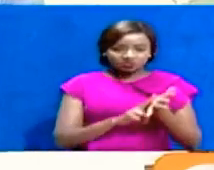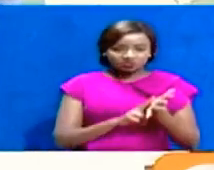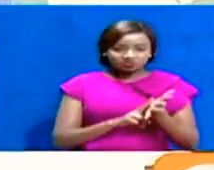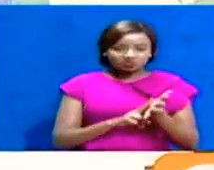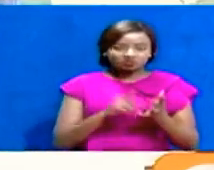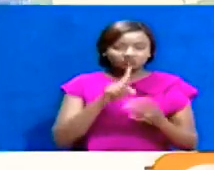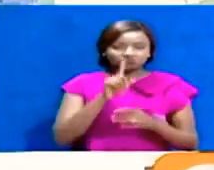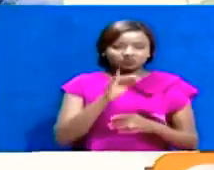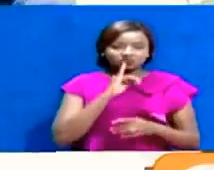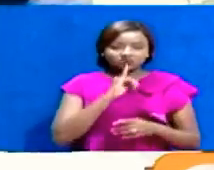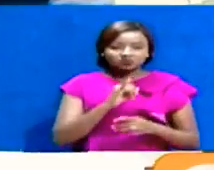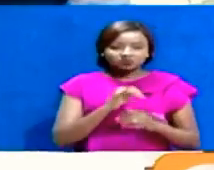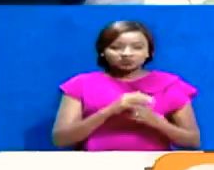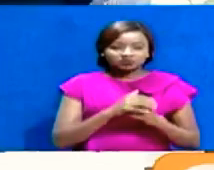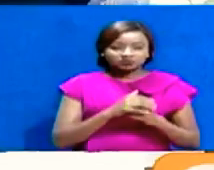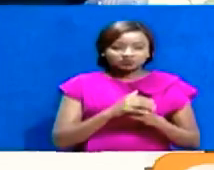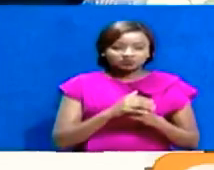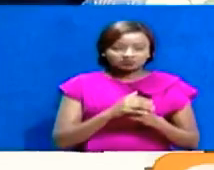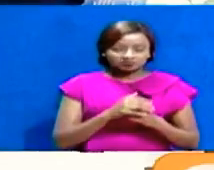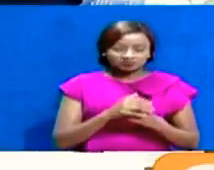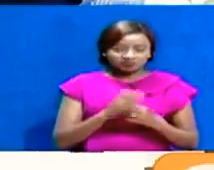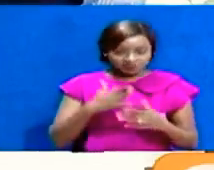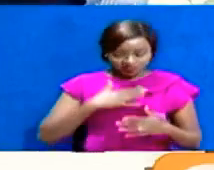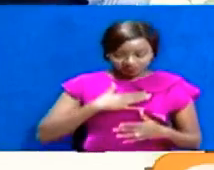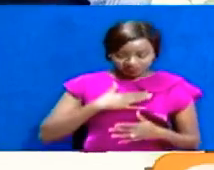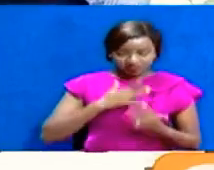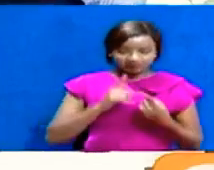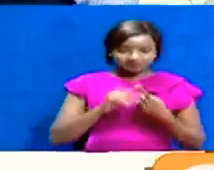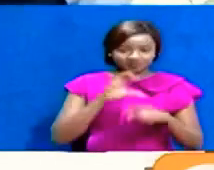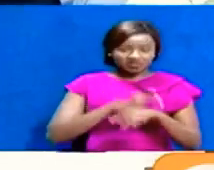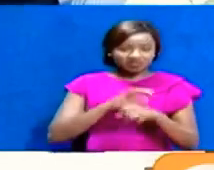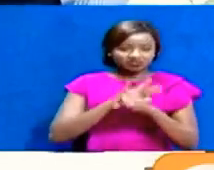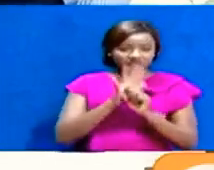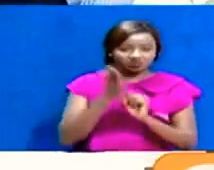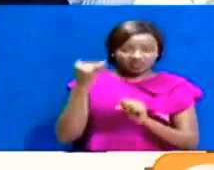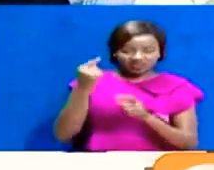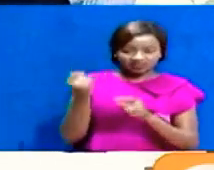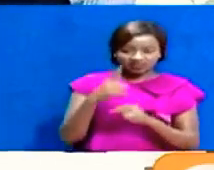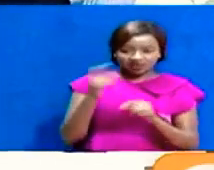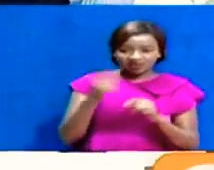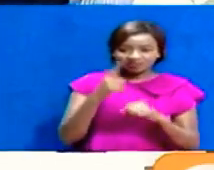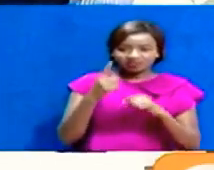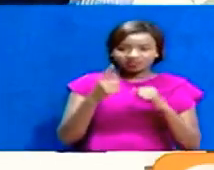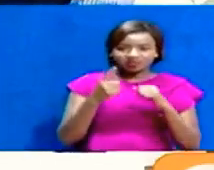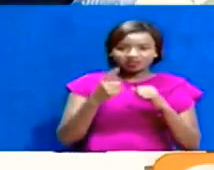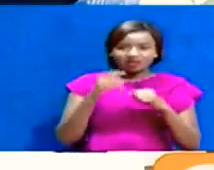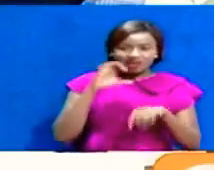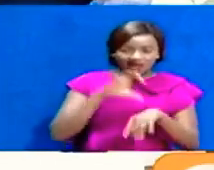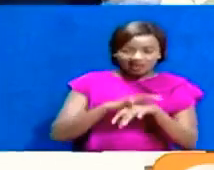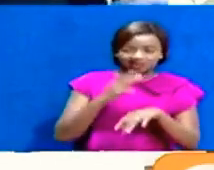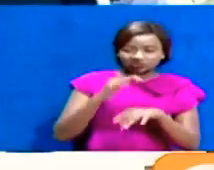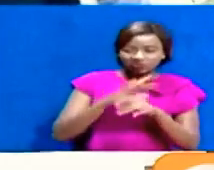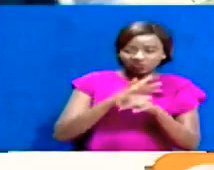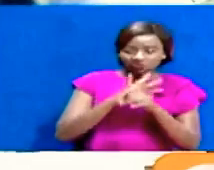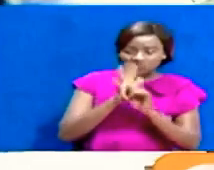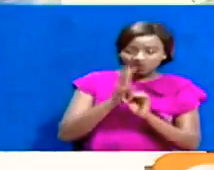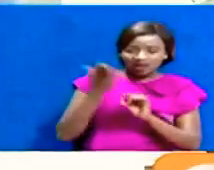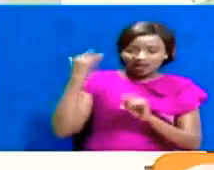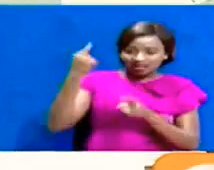the question was, for instance, let's say myself, I got COVID last year, July, right? Yeah. And then